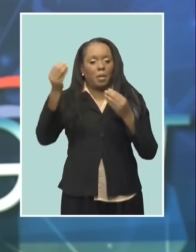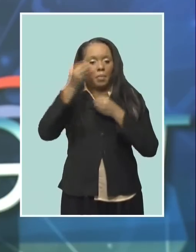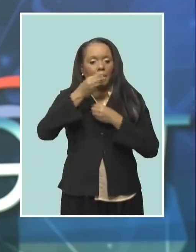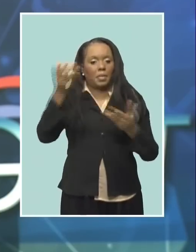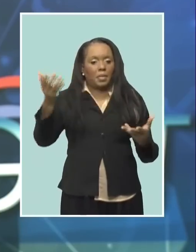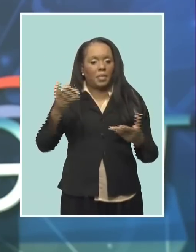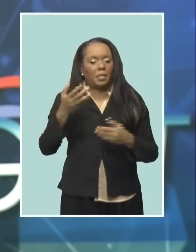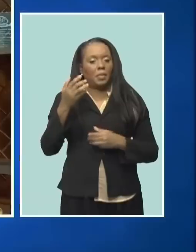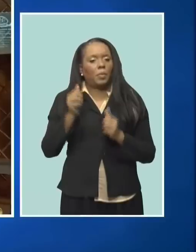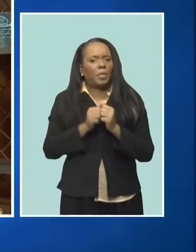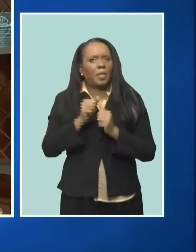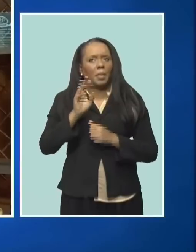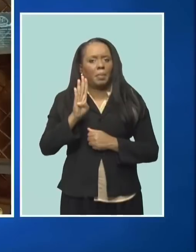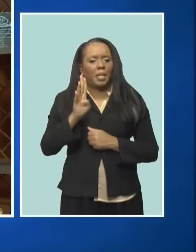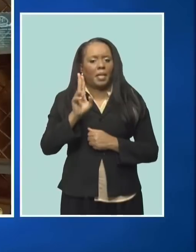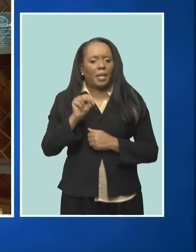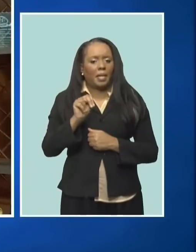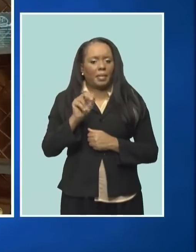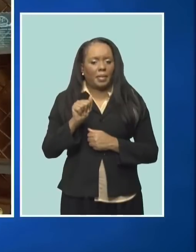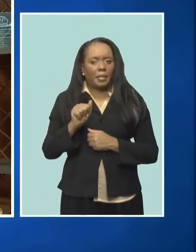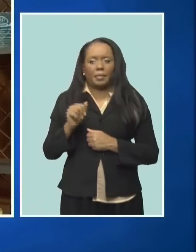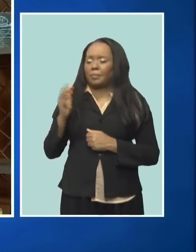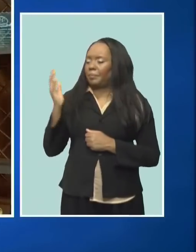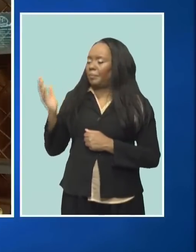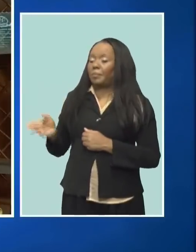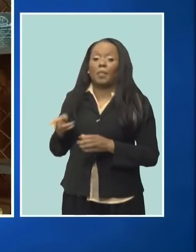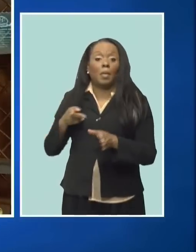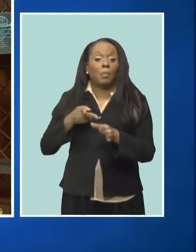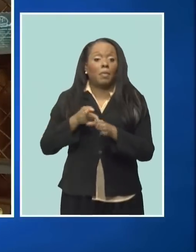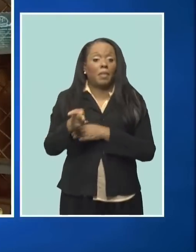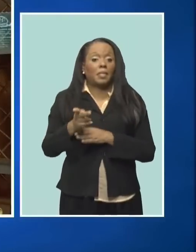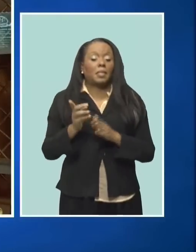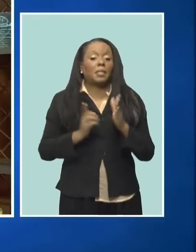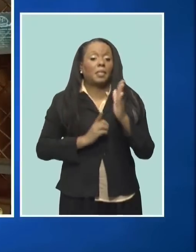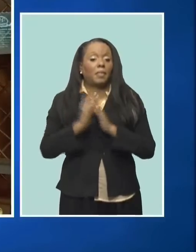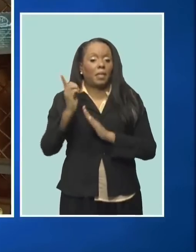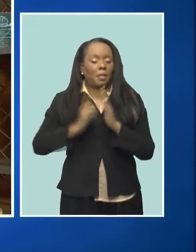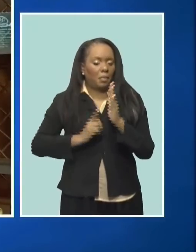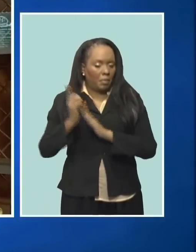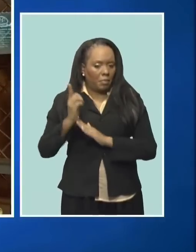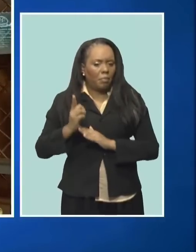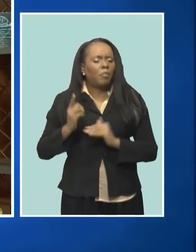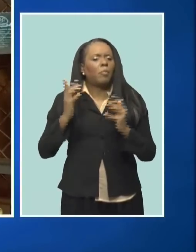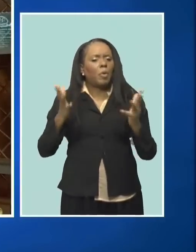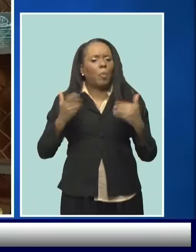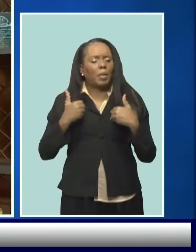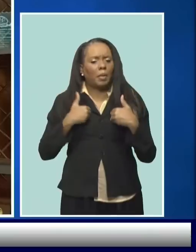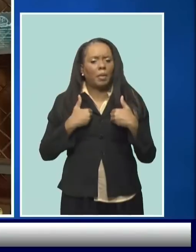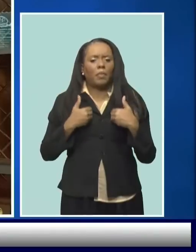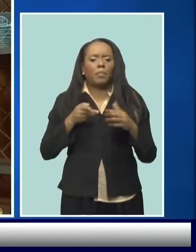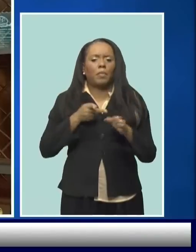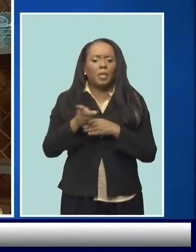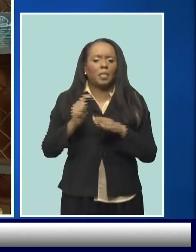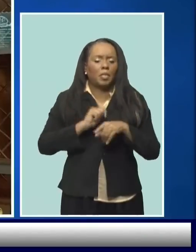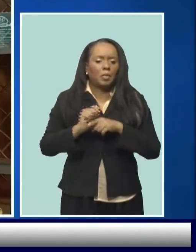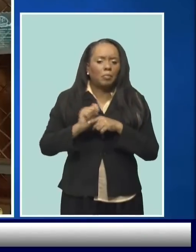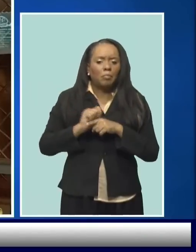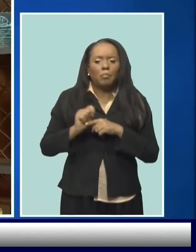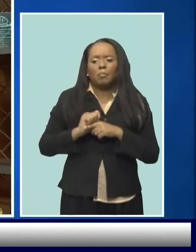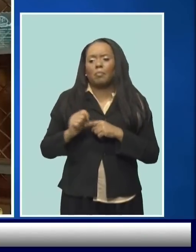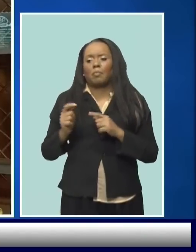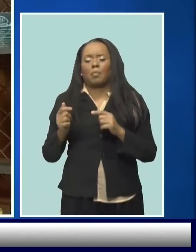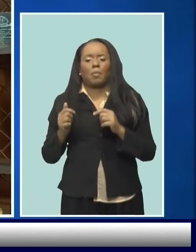message. Professional development through expanded training and education on